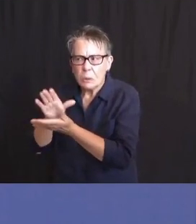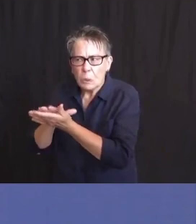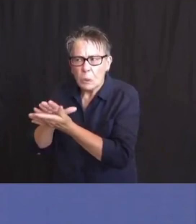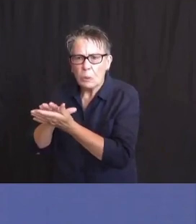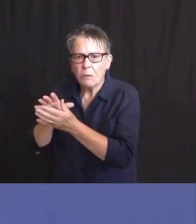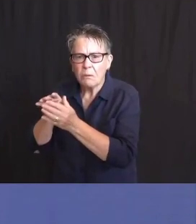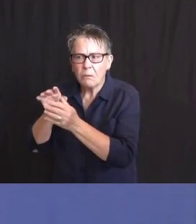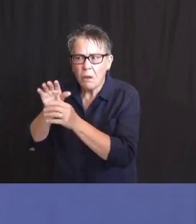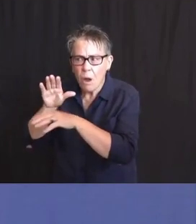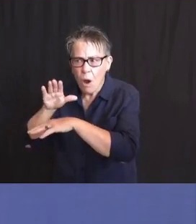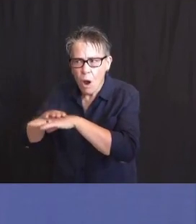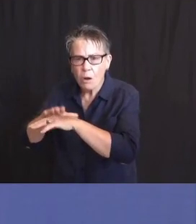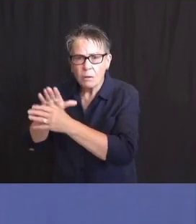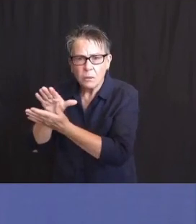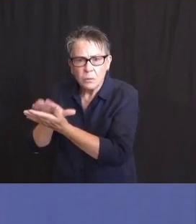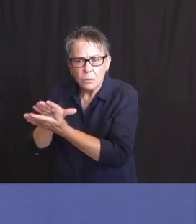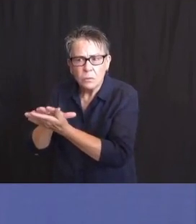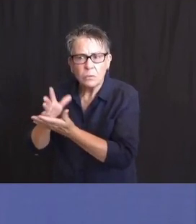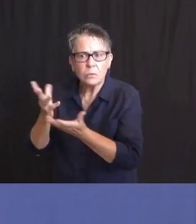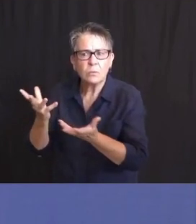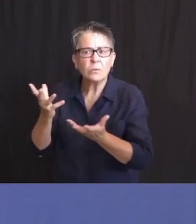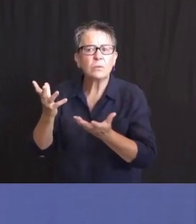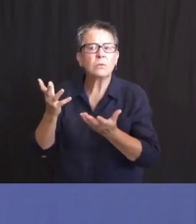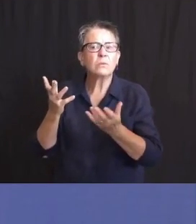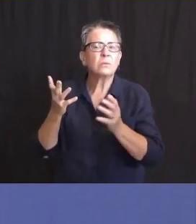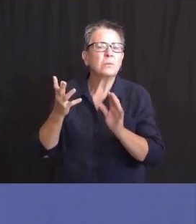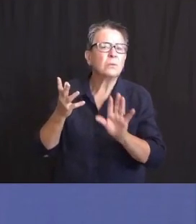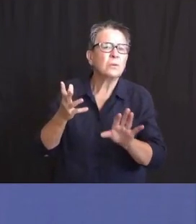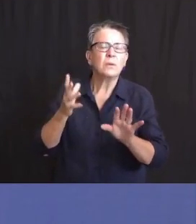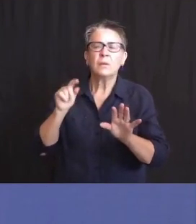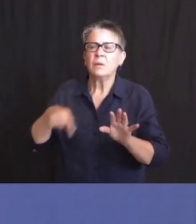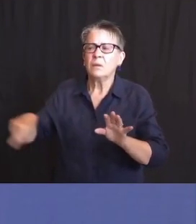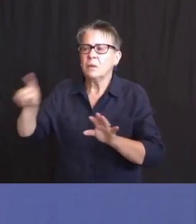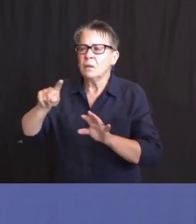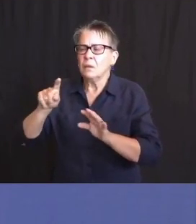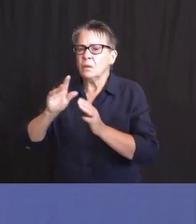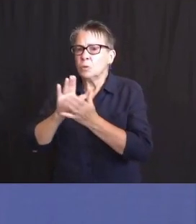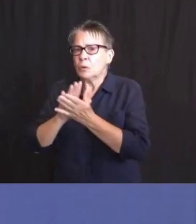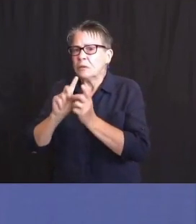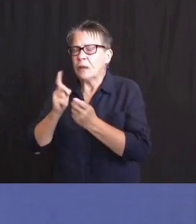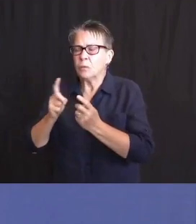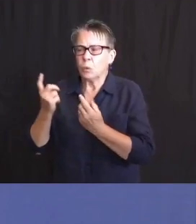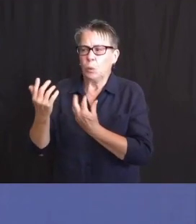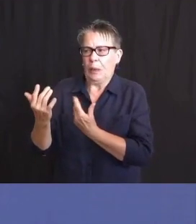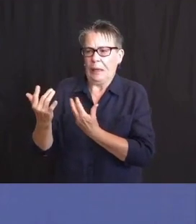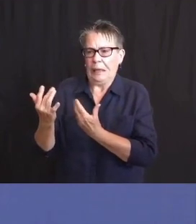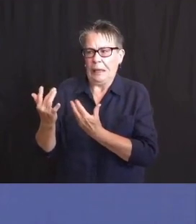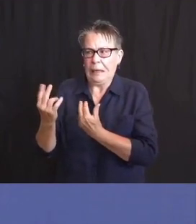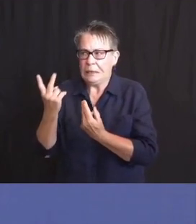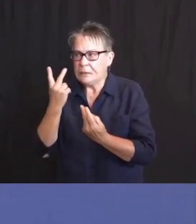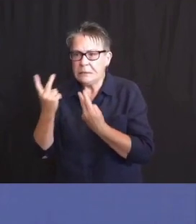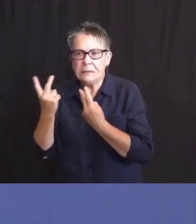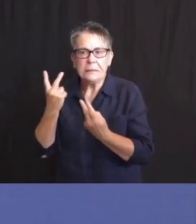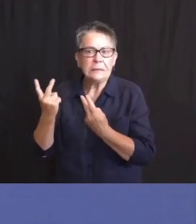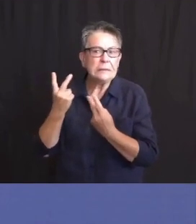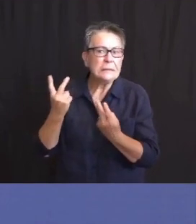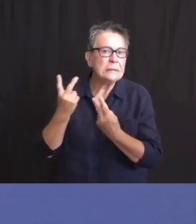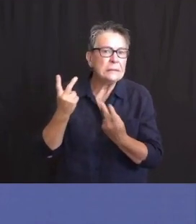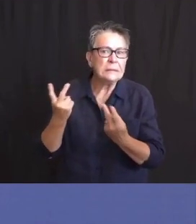what they have and what they are actually planning. And as we've said many times, no two districts are alike.